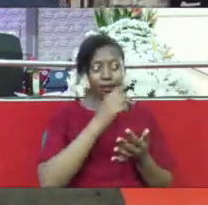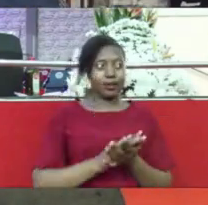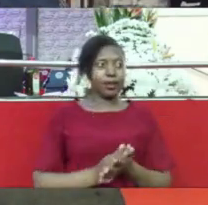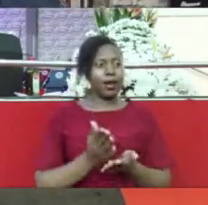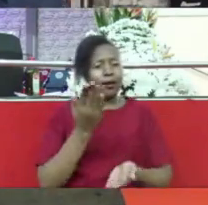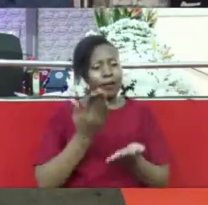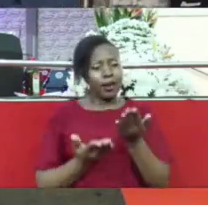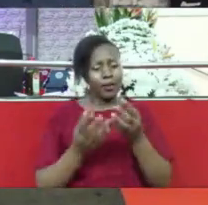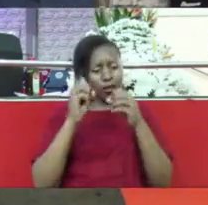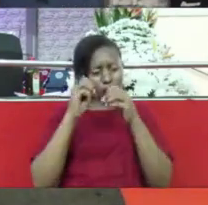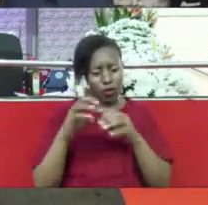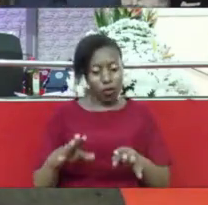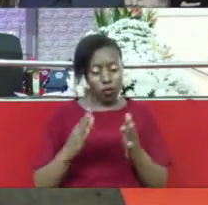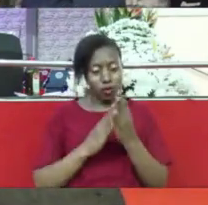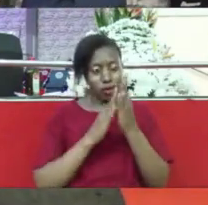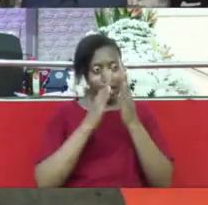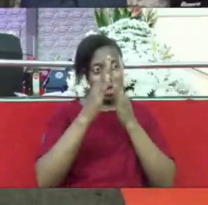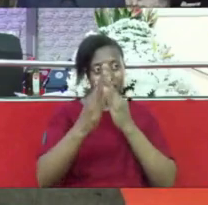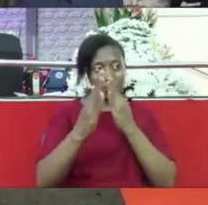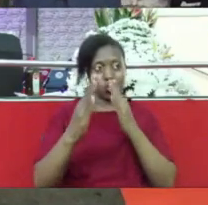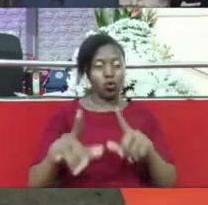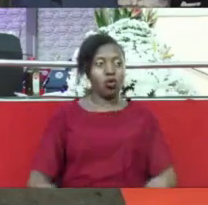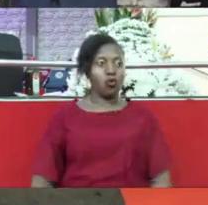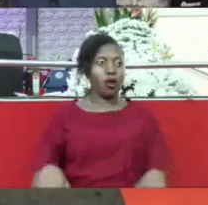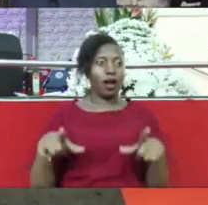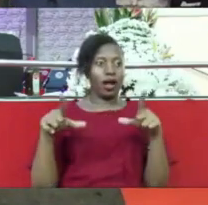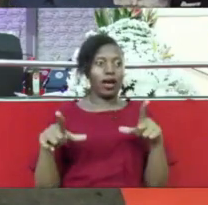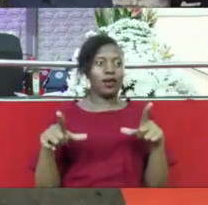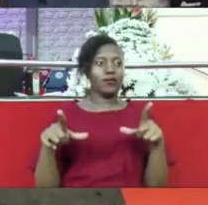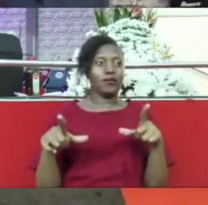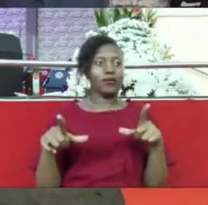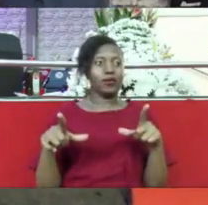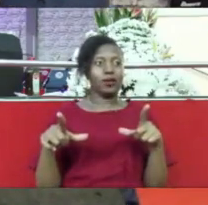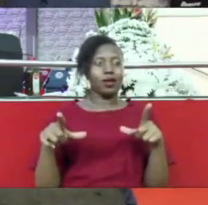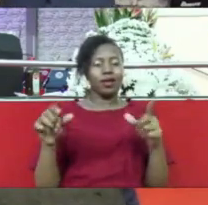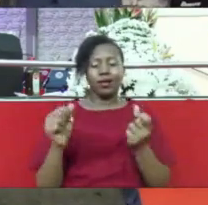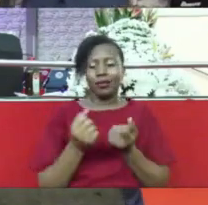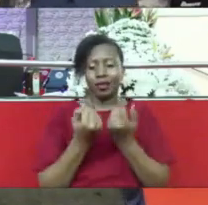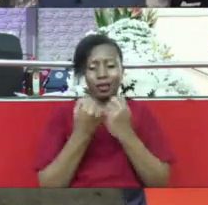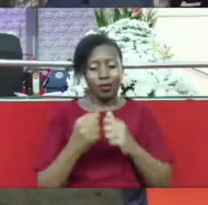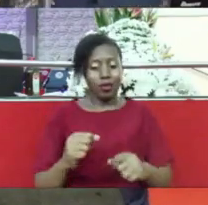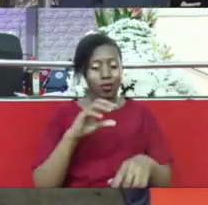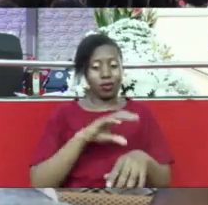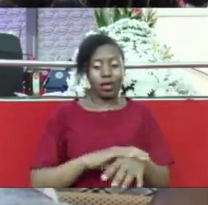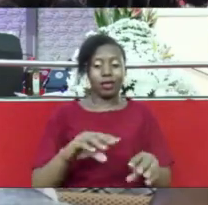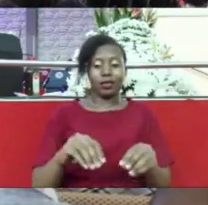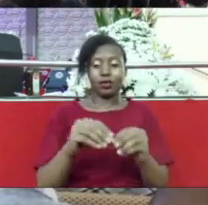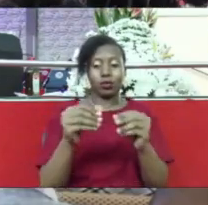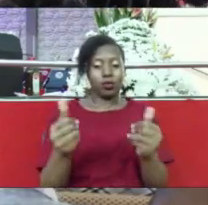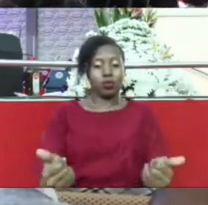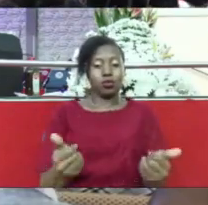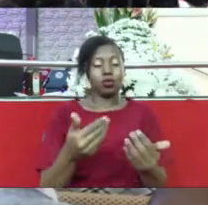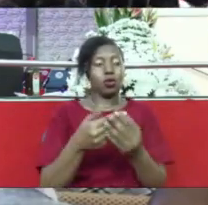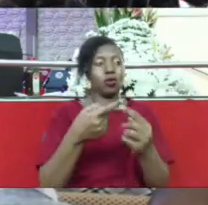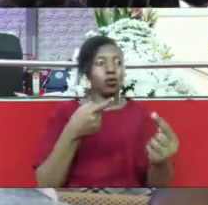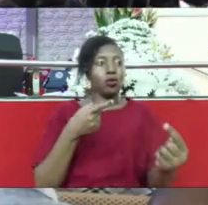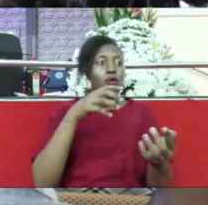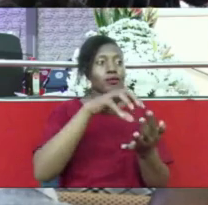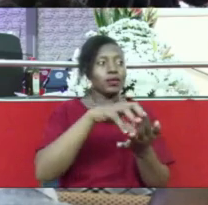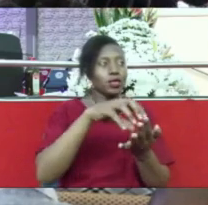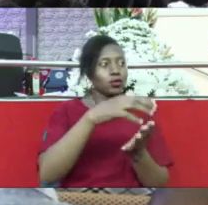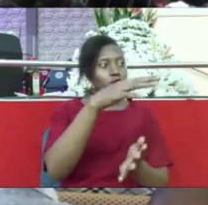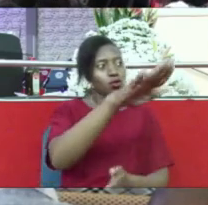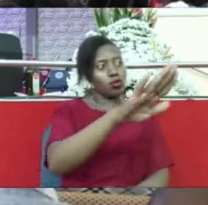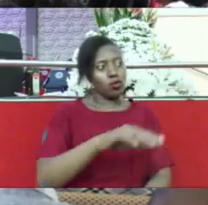life. You cannot see the way out of your situation. But let